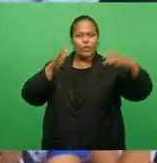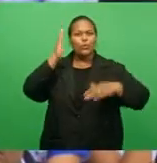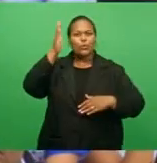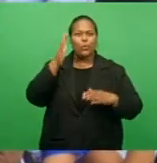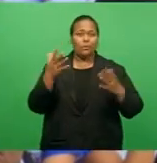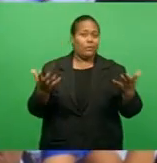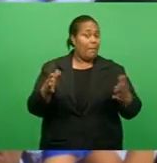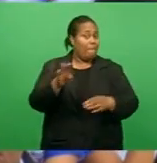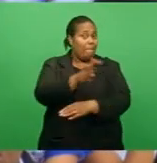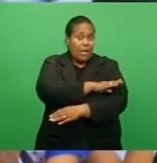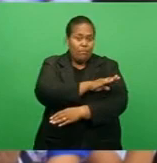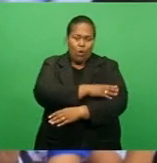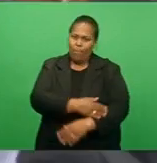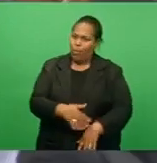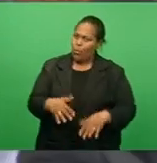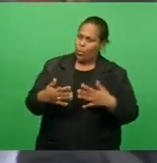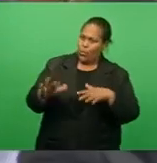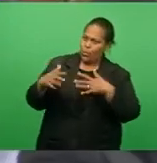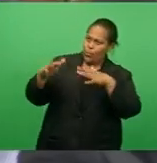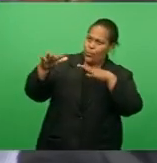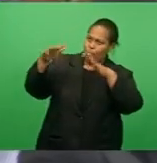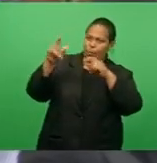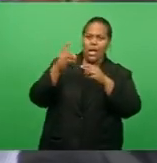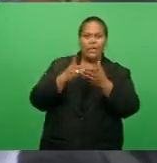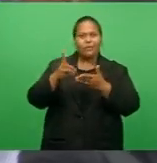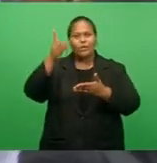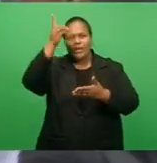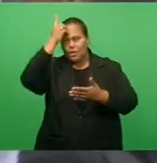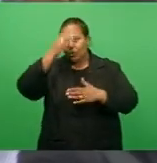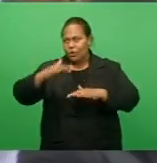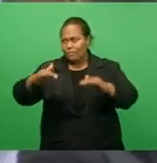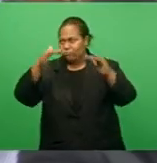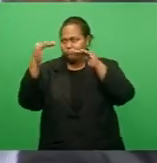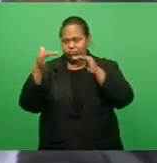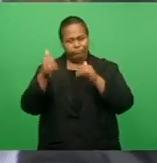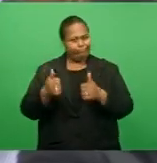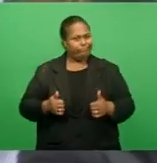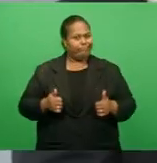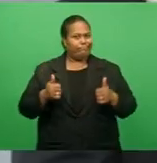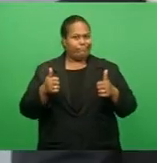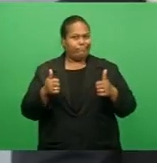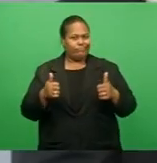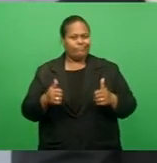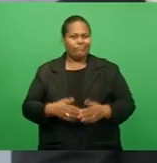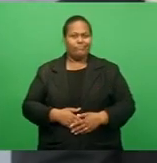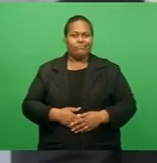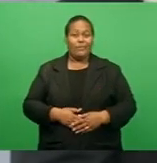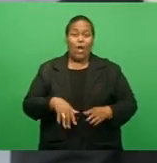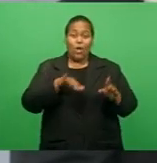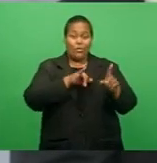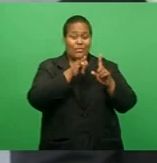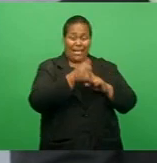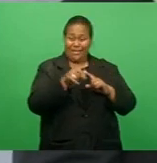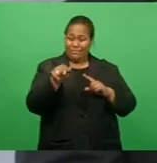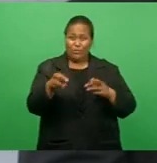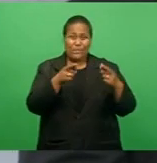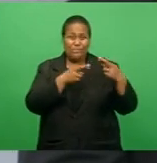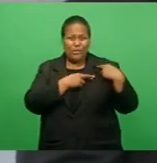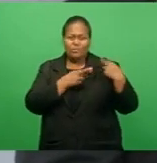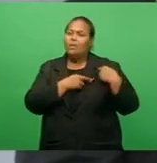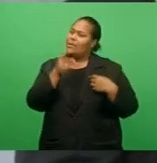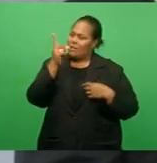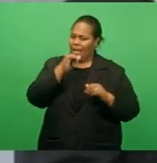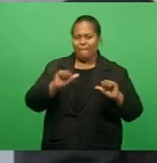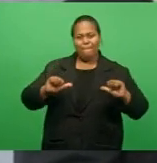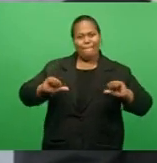society is setting the needed standards in education. The Gujarat Education Society can take great pride in what